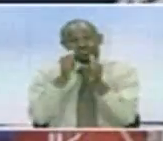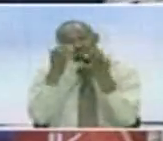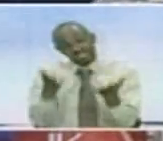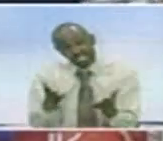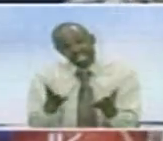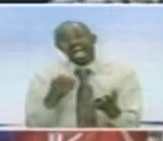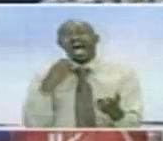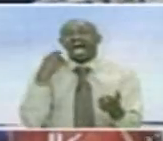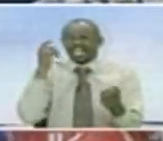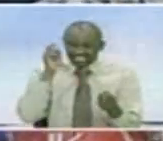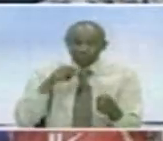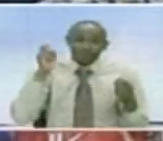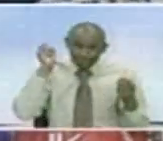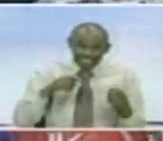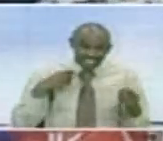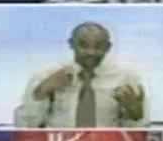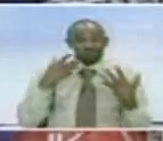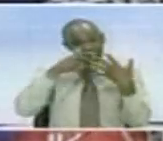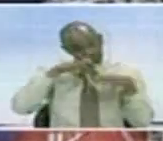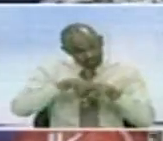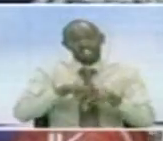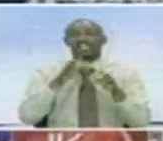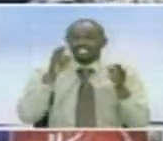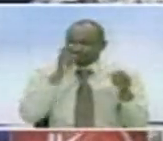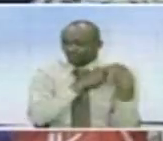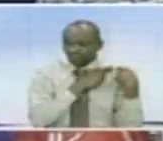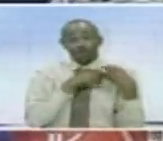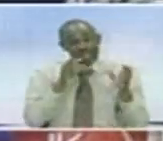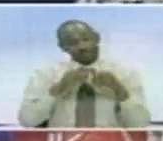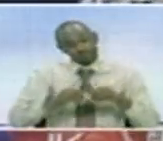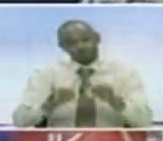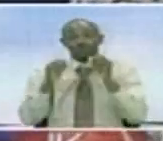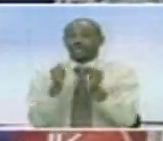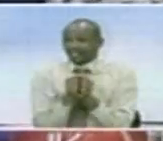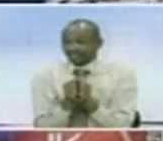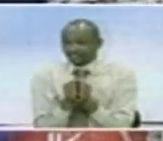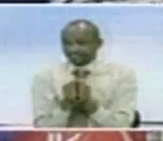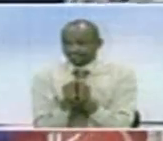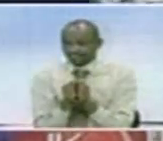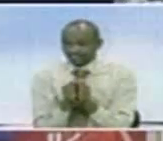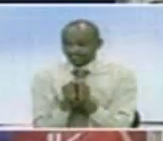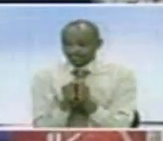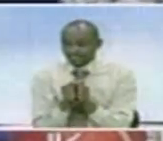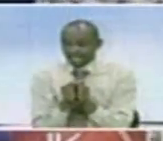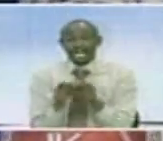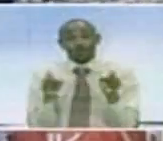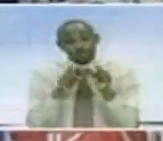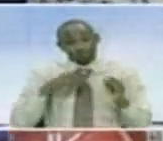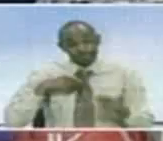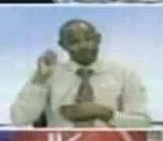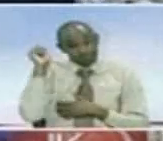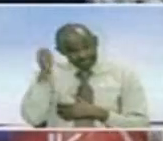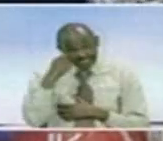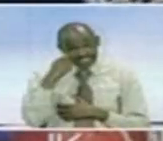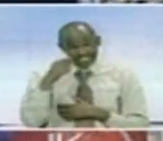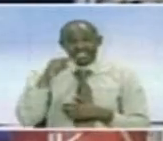until we engage each other responsibly, so that we can move together. Even for those in authority, for the president, his